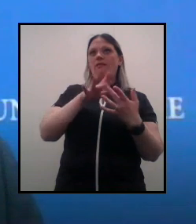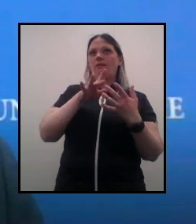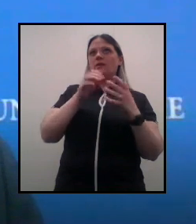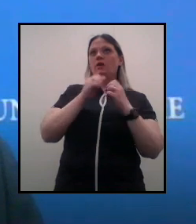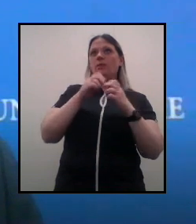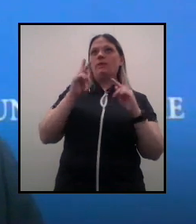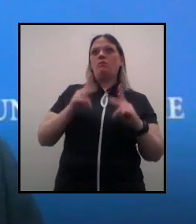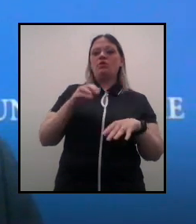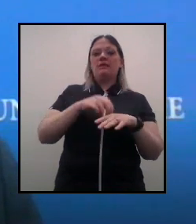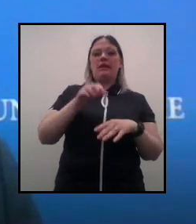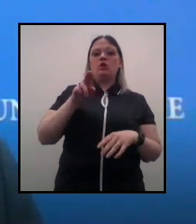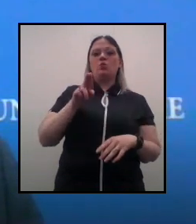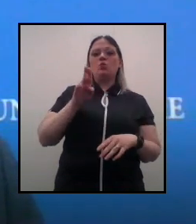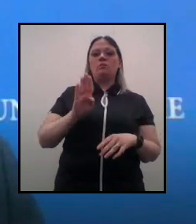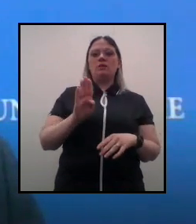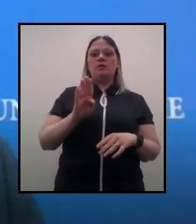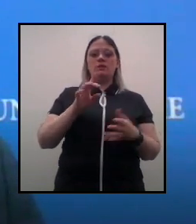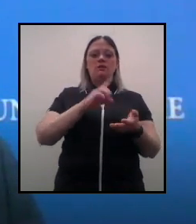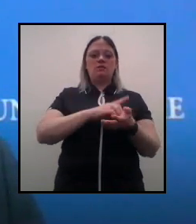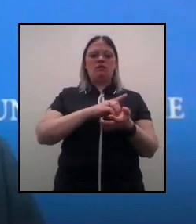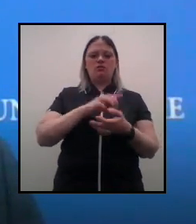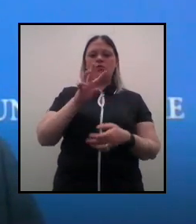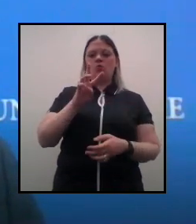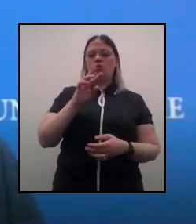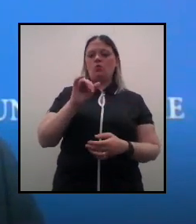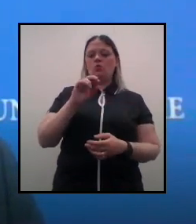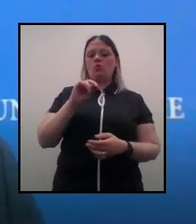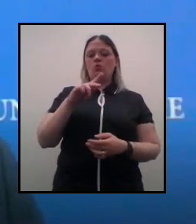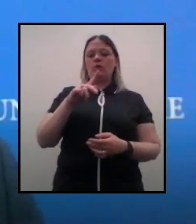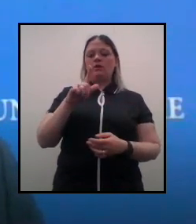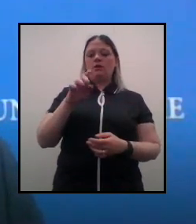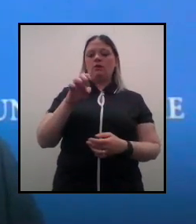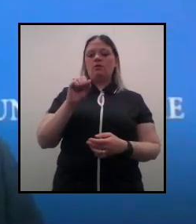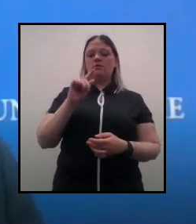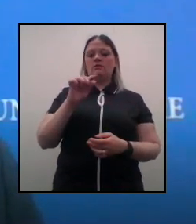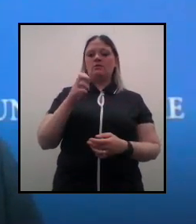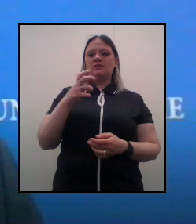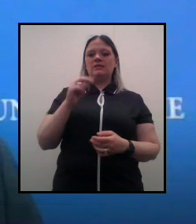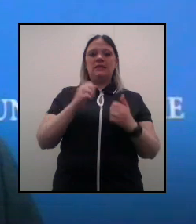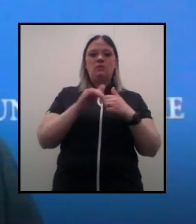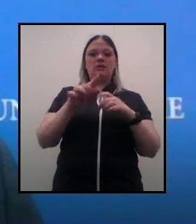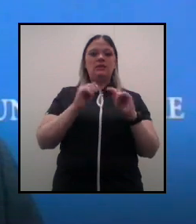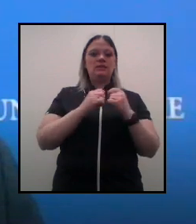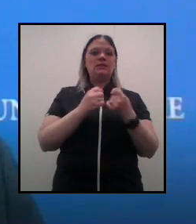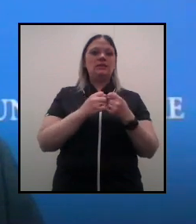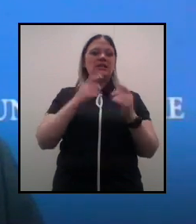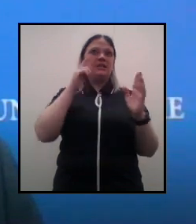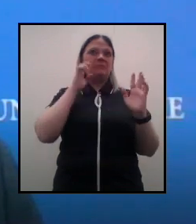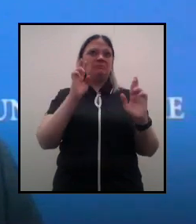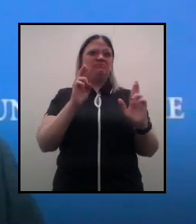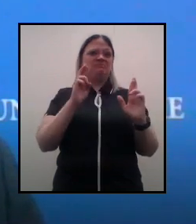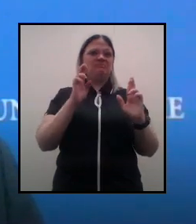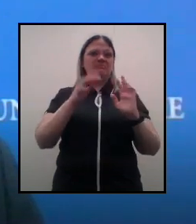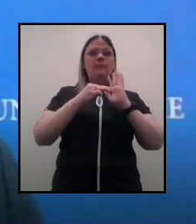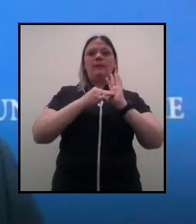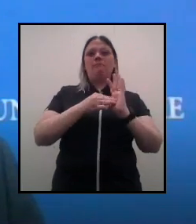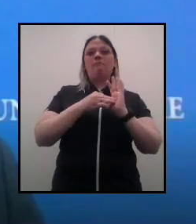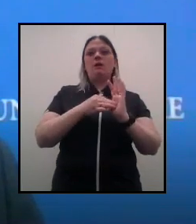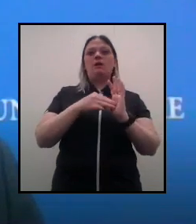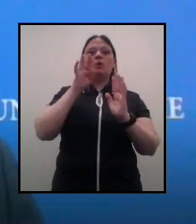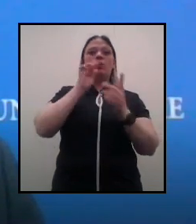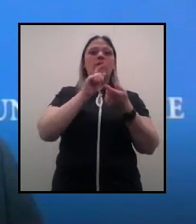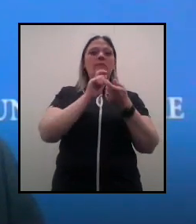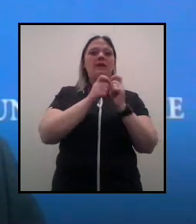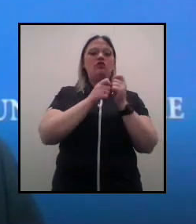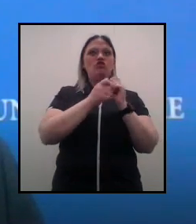individual at UB, Dr. Winkelstein, who's been putting this together with his team. I'm hopeful that the modeling will be adjusted